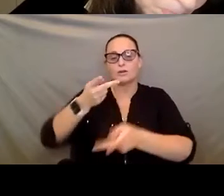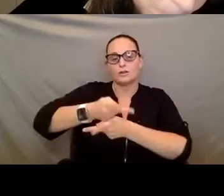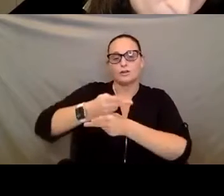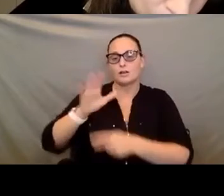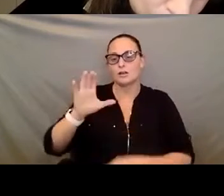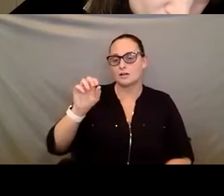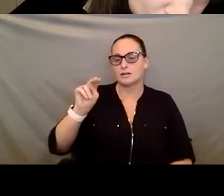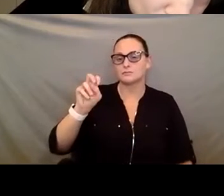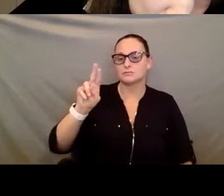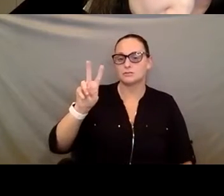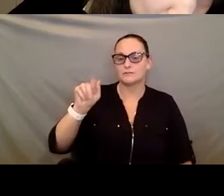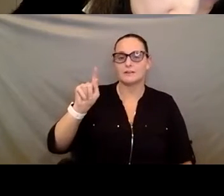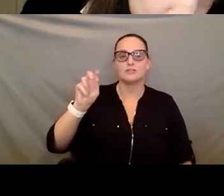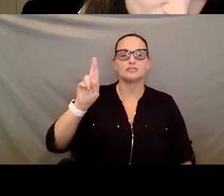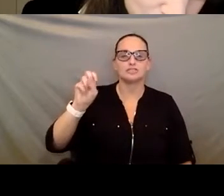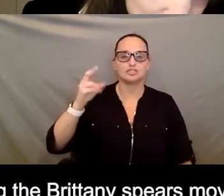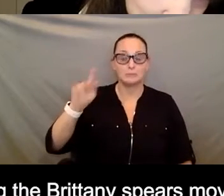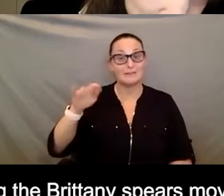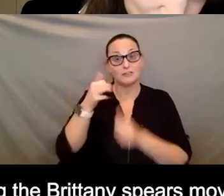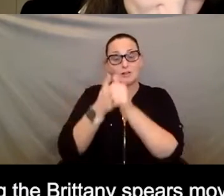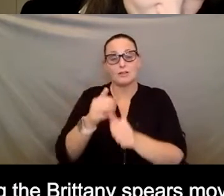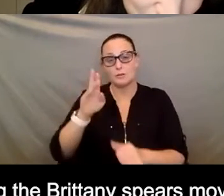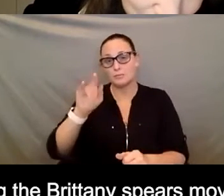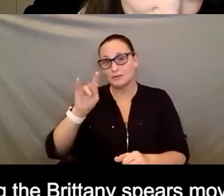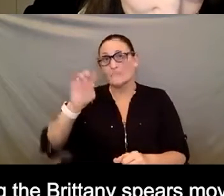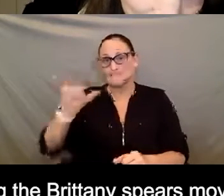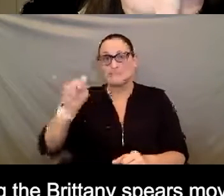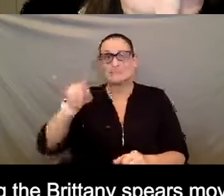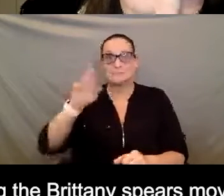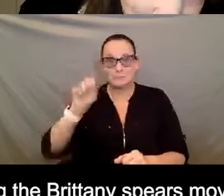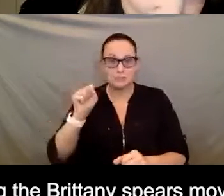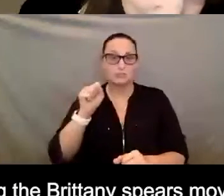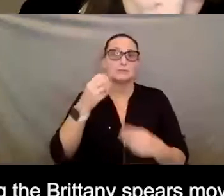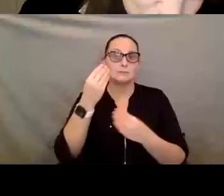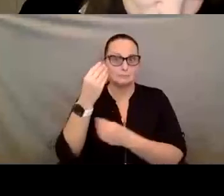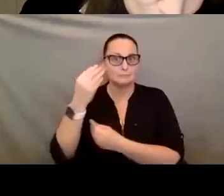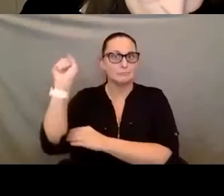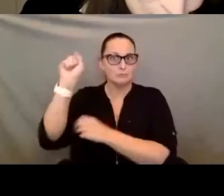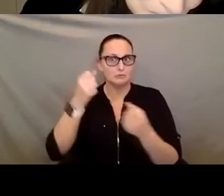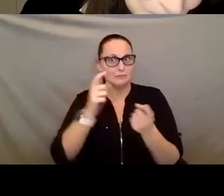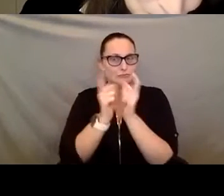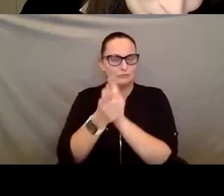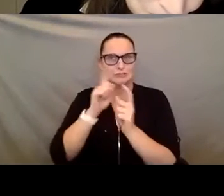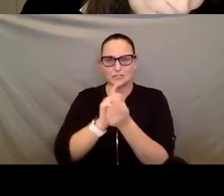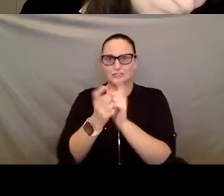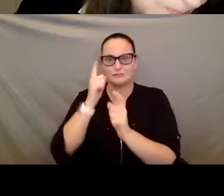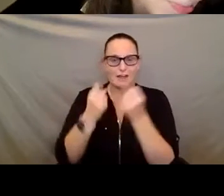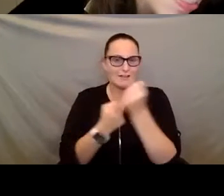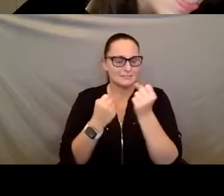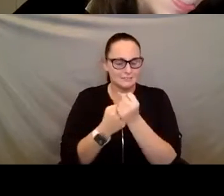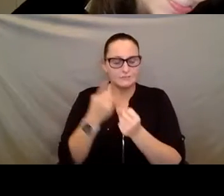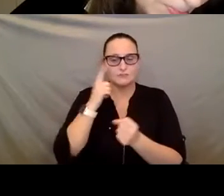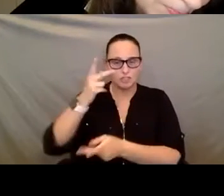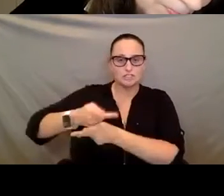California. If anyone has been following the Britney Spears movement and all that, a huge change for advocacy for people in